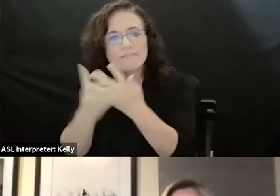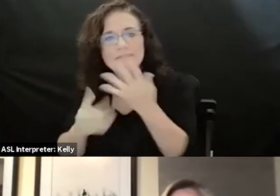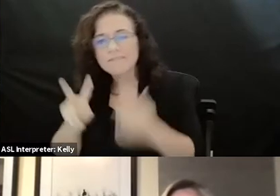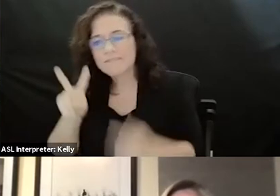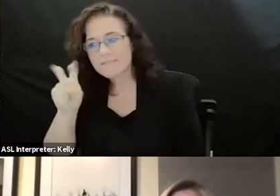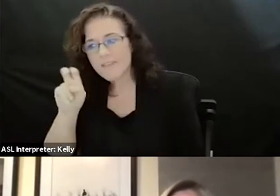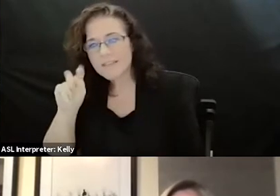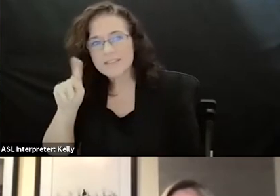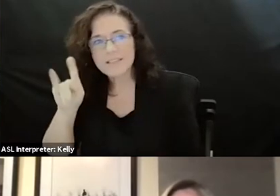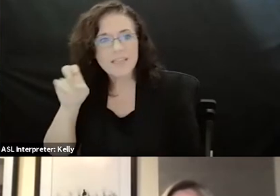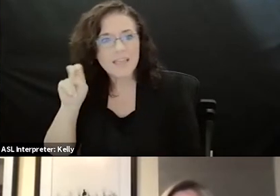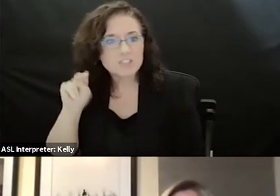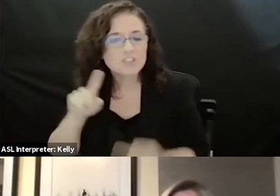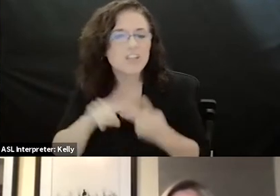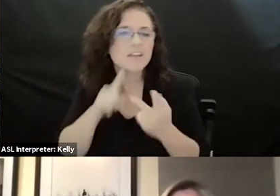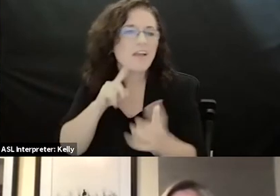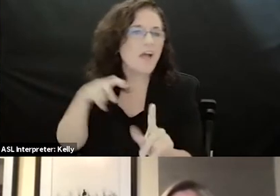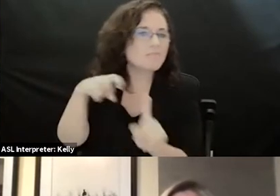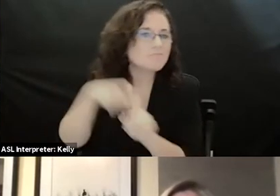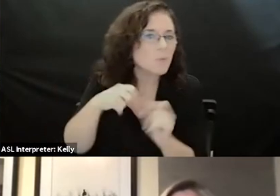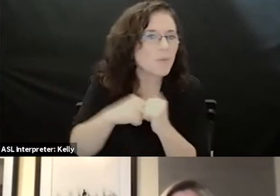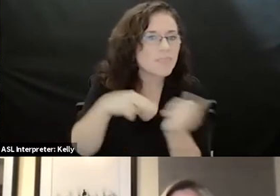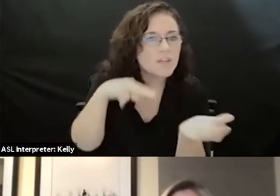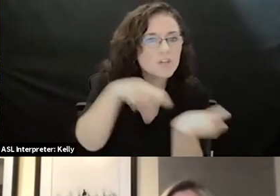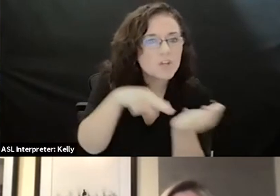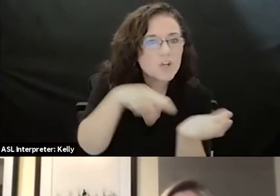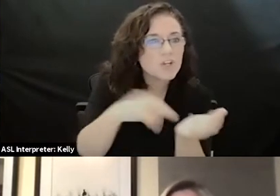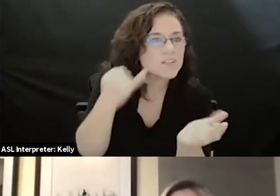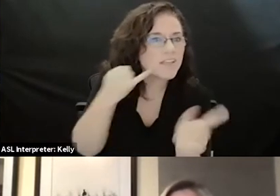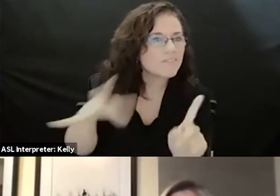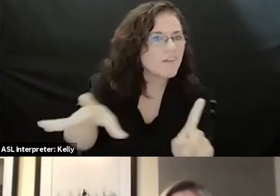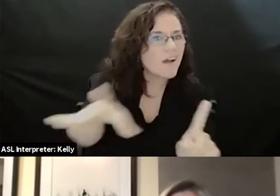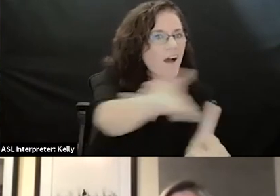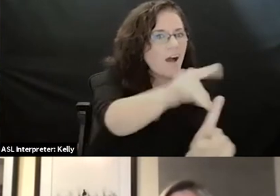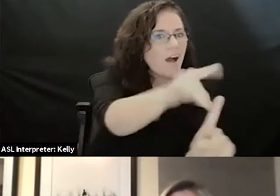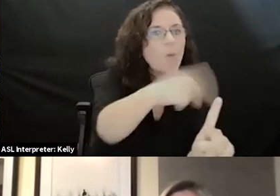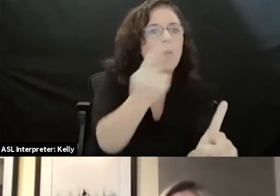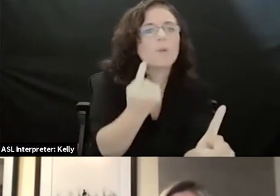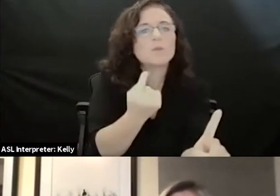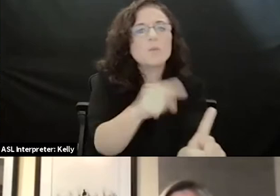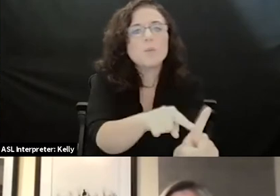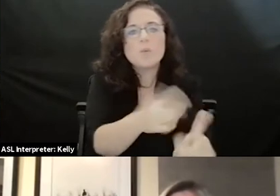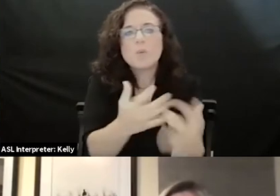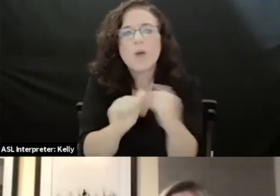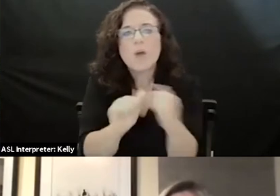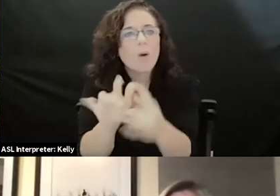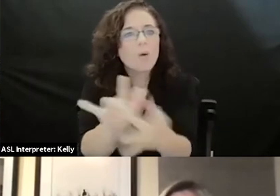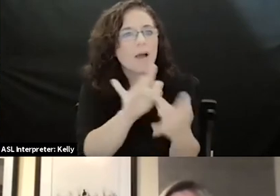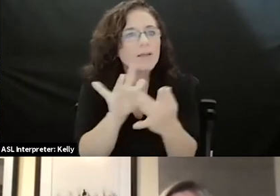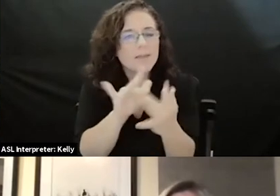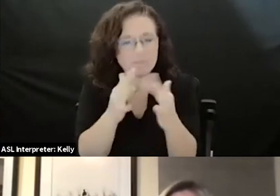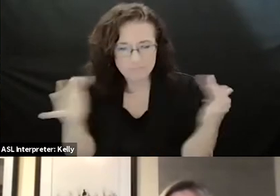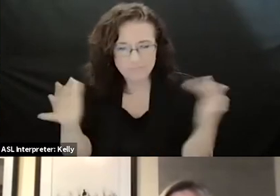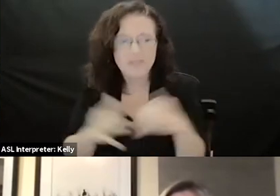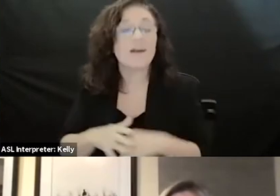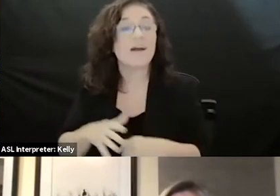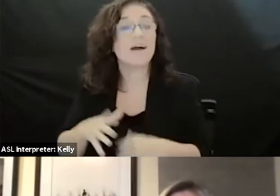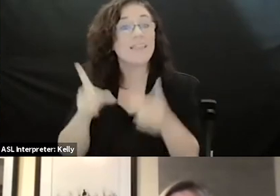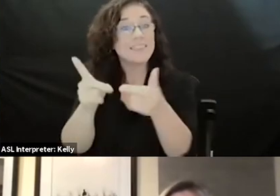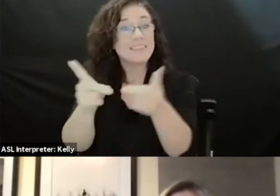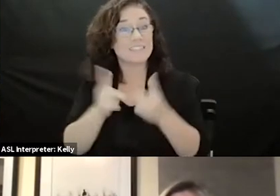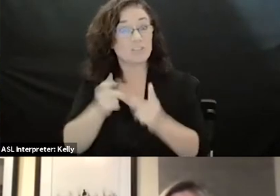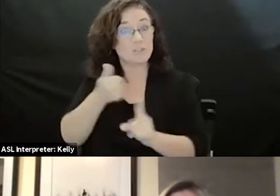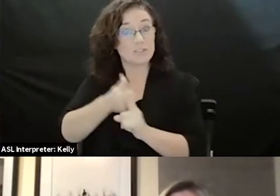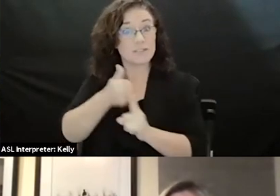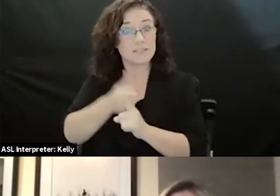many of your nurses about steps taken when there's a positive case i feel like i've heard the the district take a lot of proactive steps